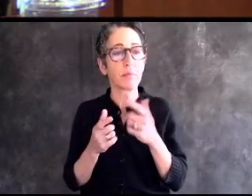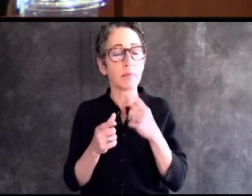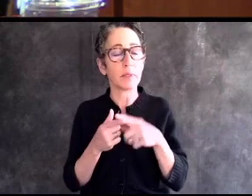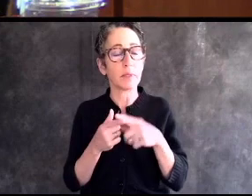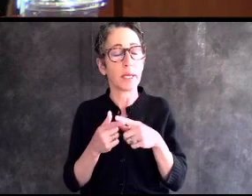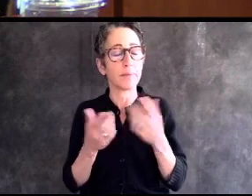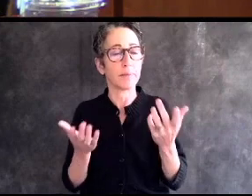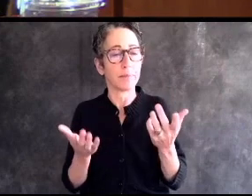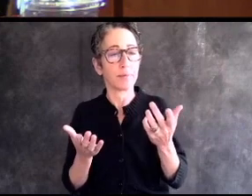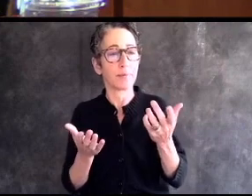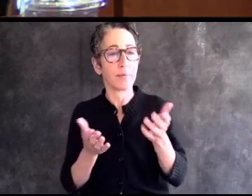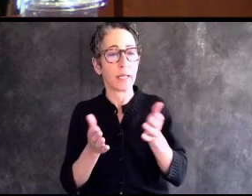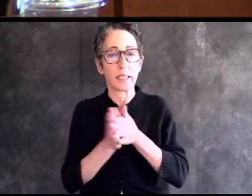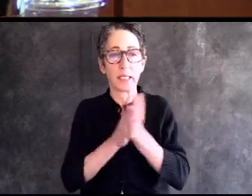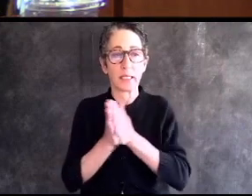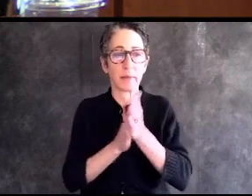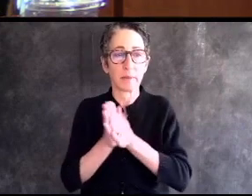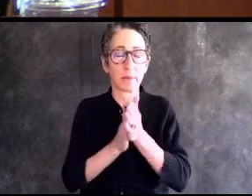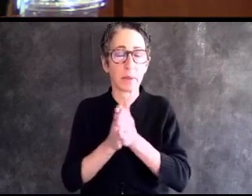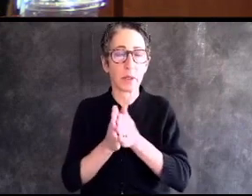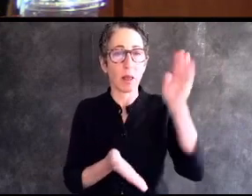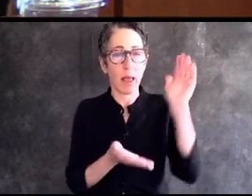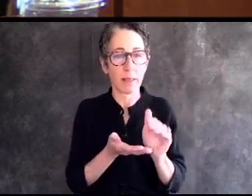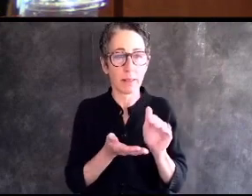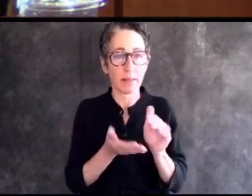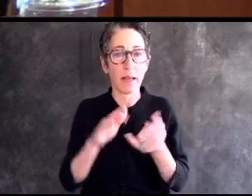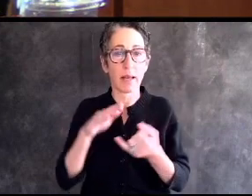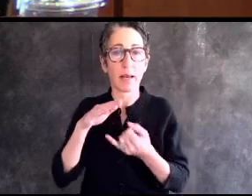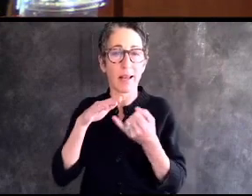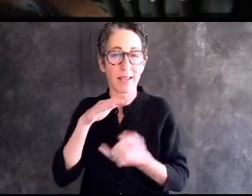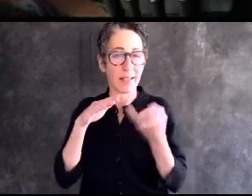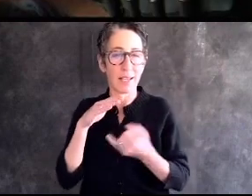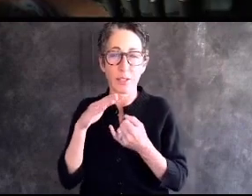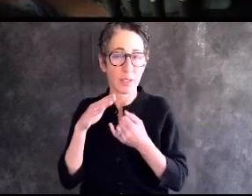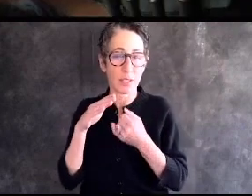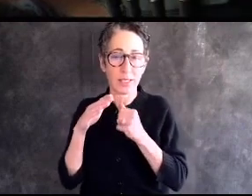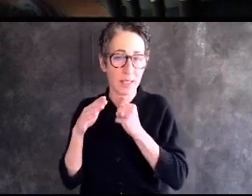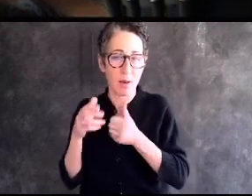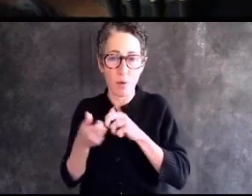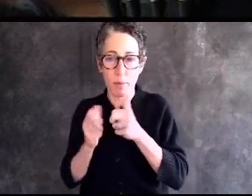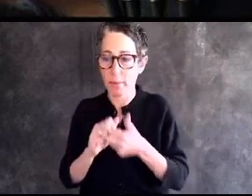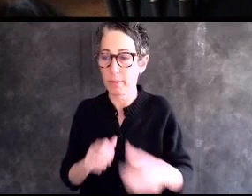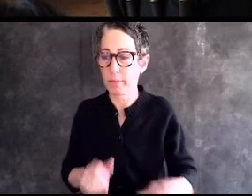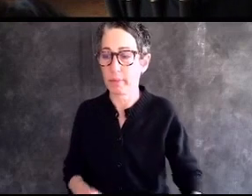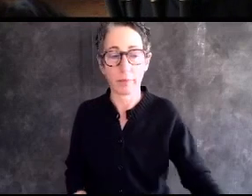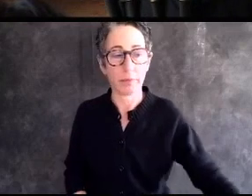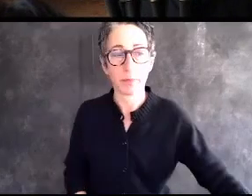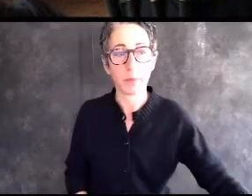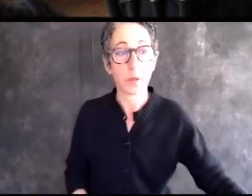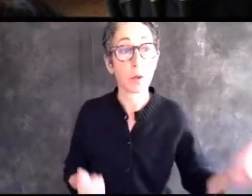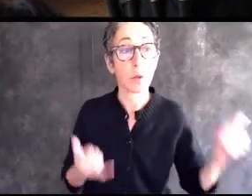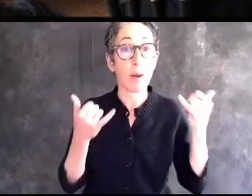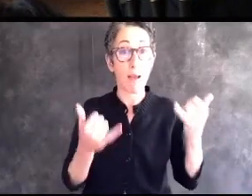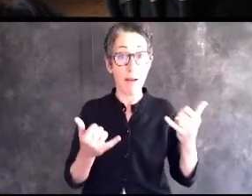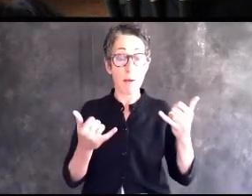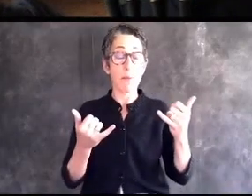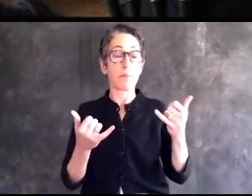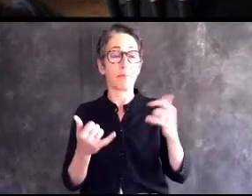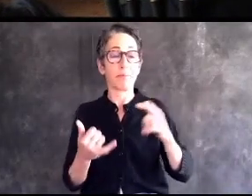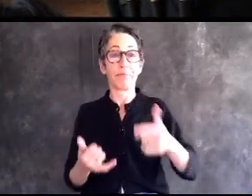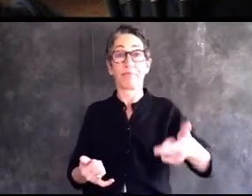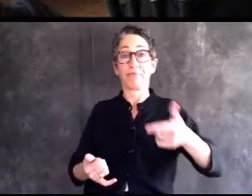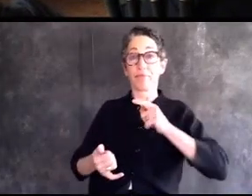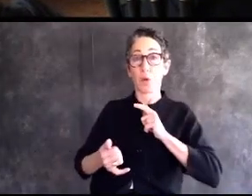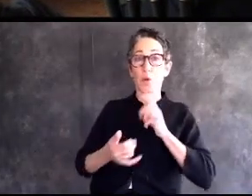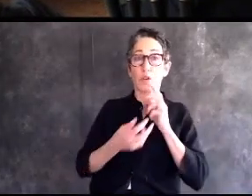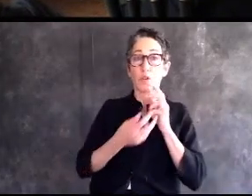and therefore less of those isolationist problems. So we're about to transition to your questions. So if we have a mic